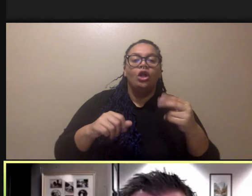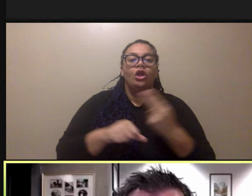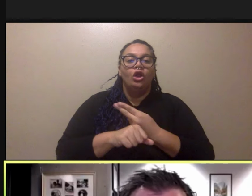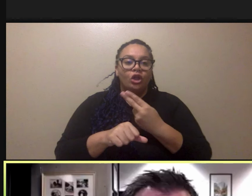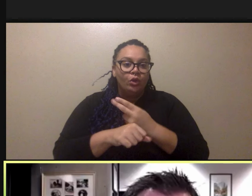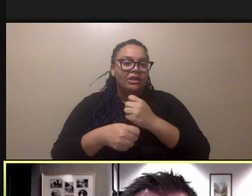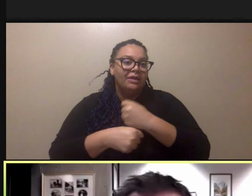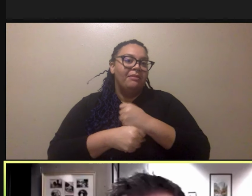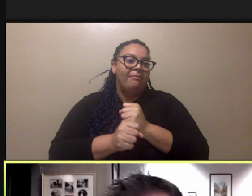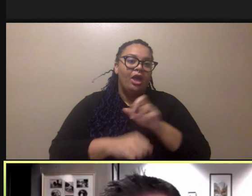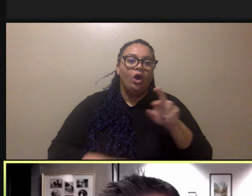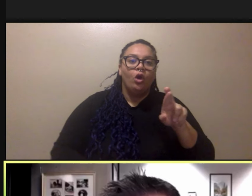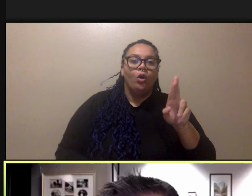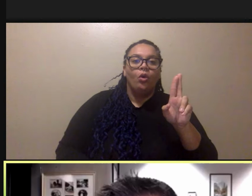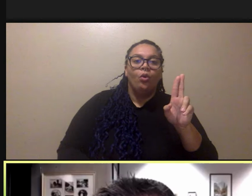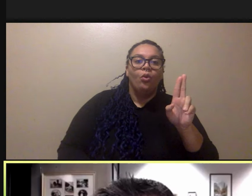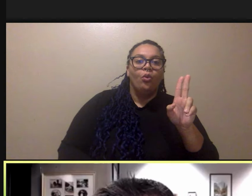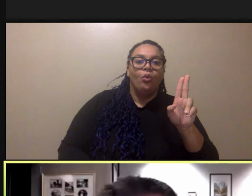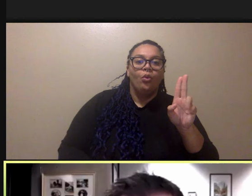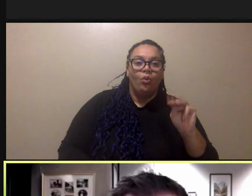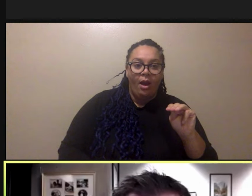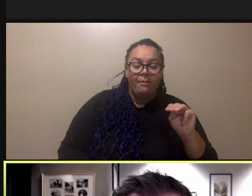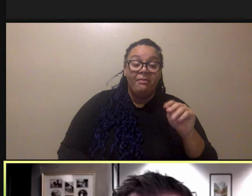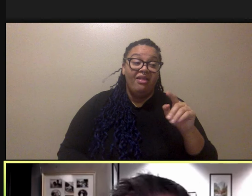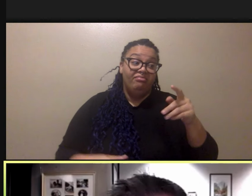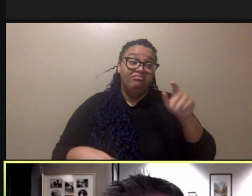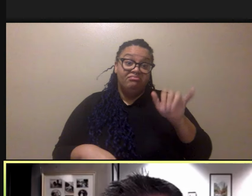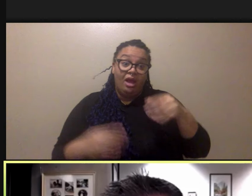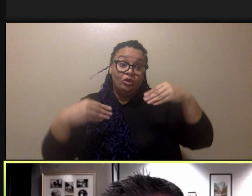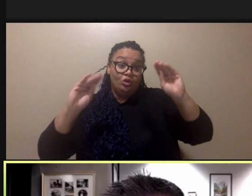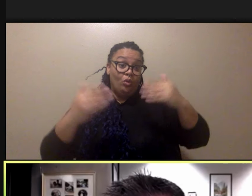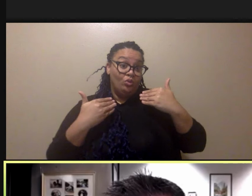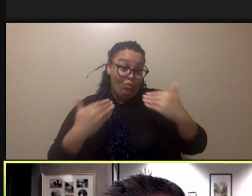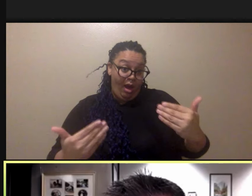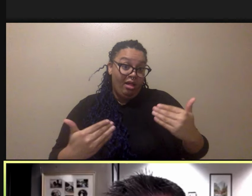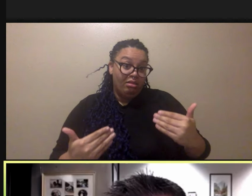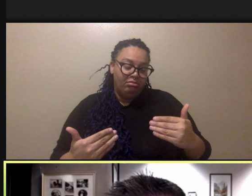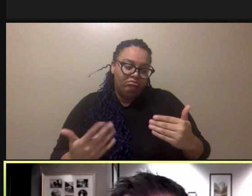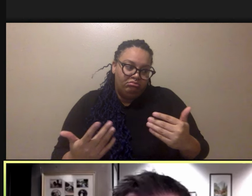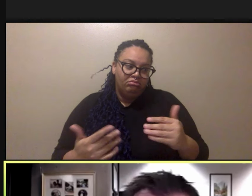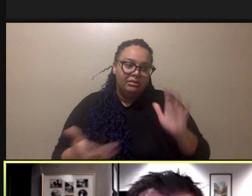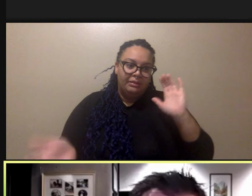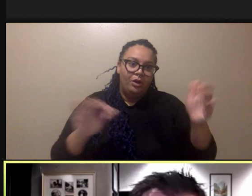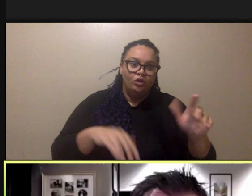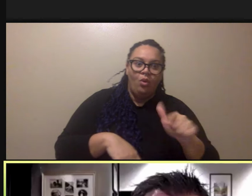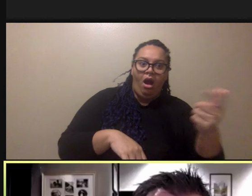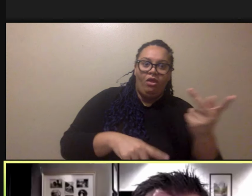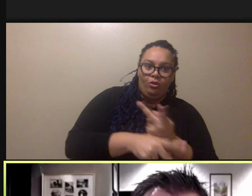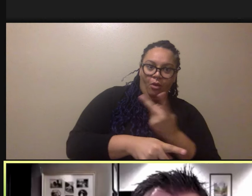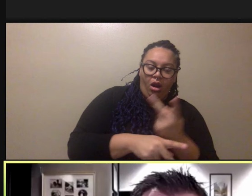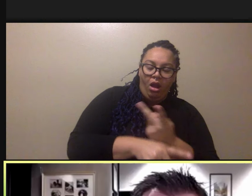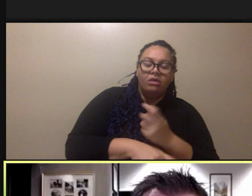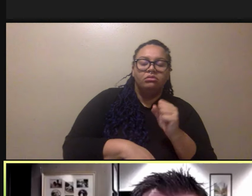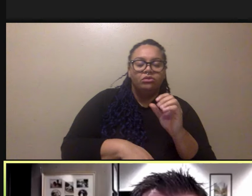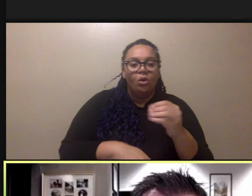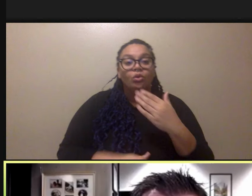rum, which sold very well, and various other products. So those were the most lucrative products they could sell. And